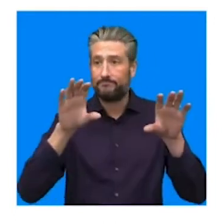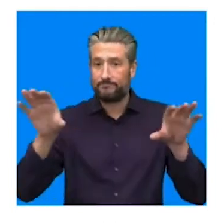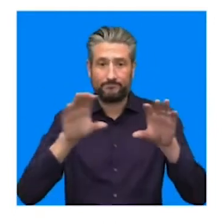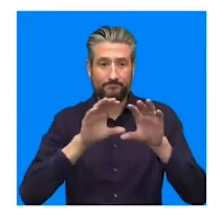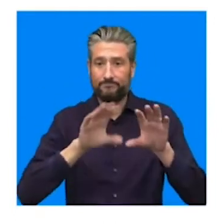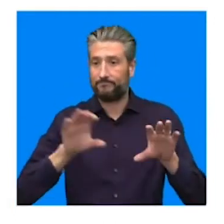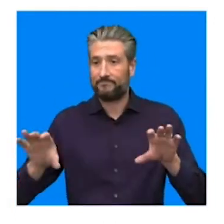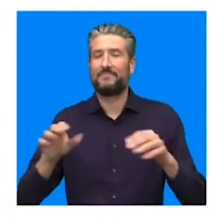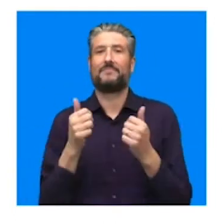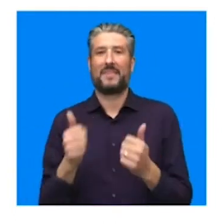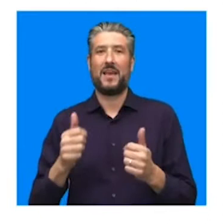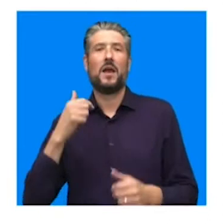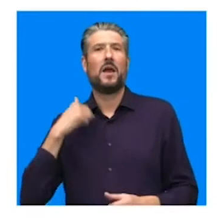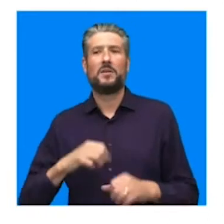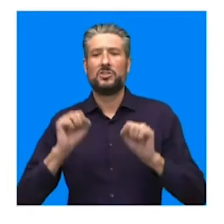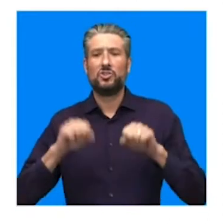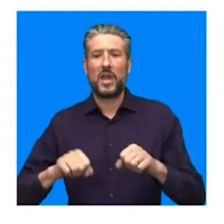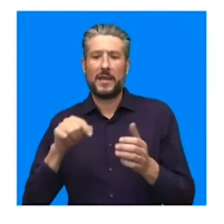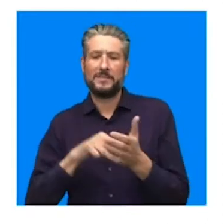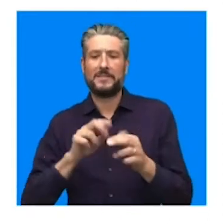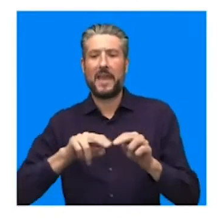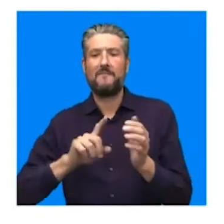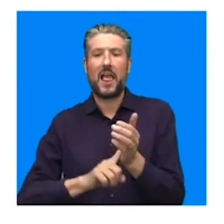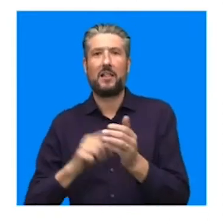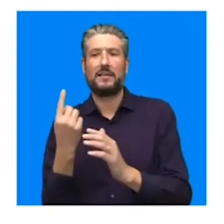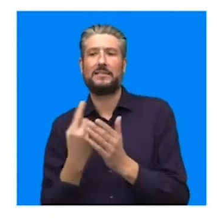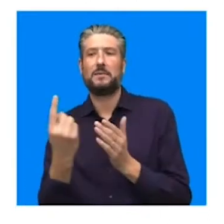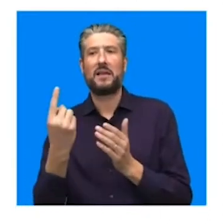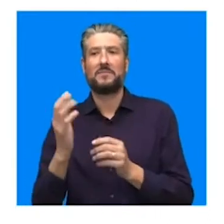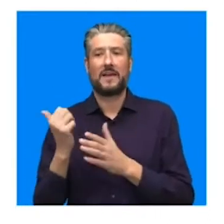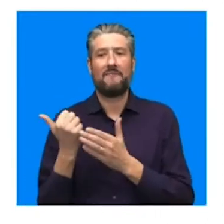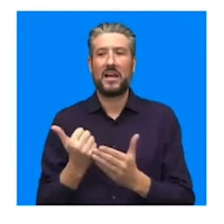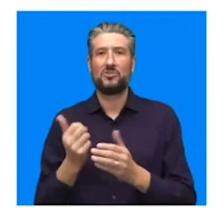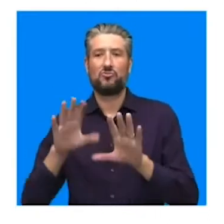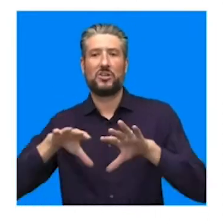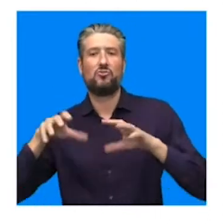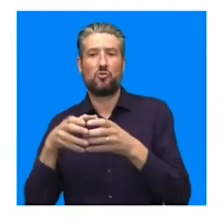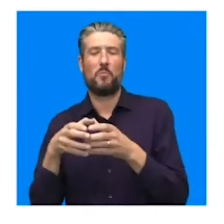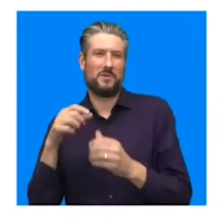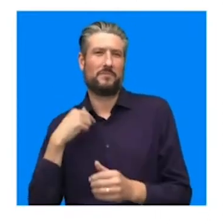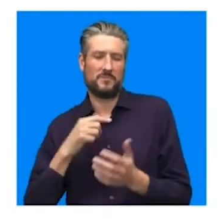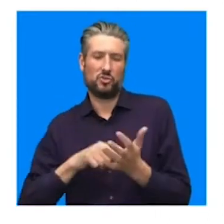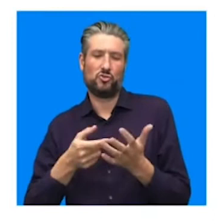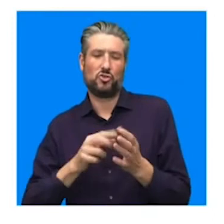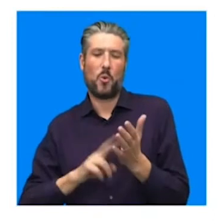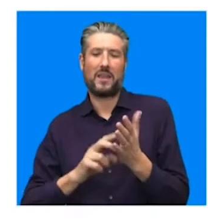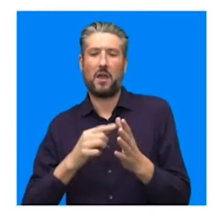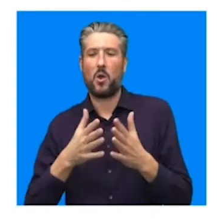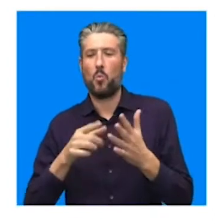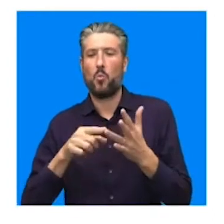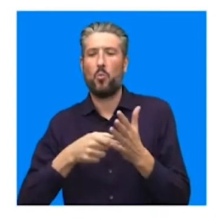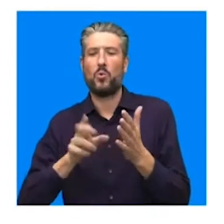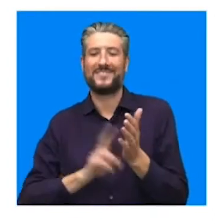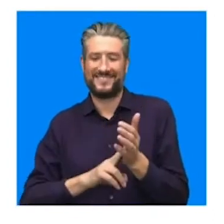of Transport for London Independent Disability Advisory Group. As we've already heard, we've got a very